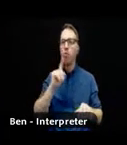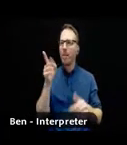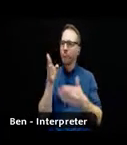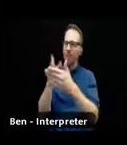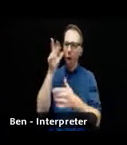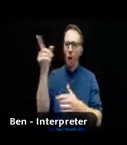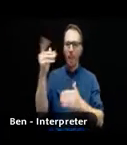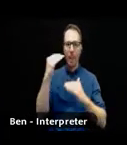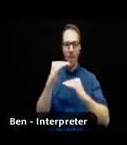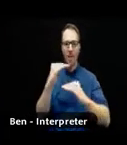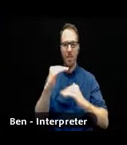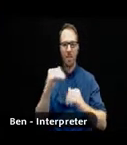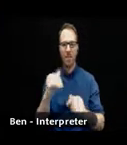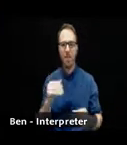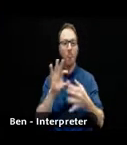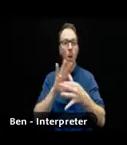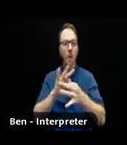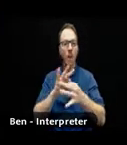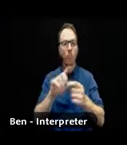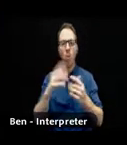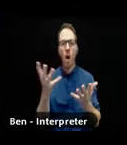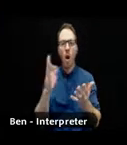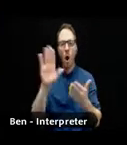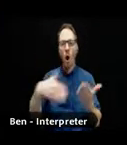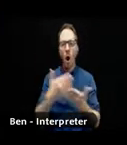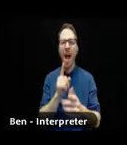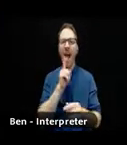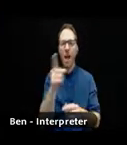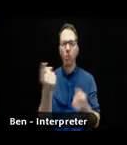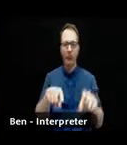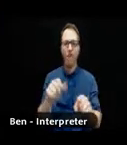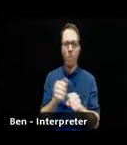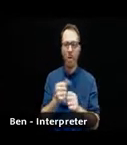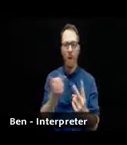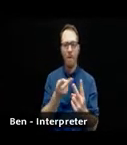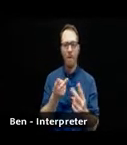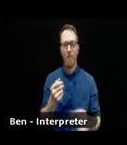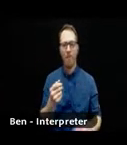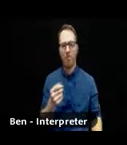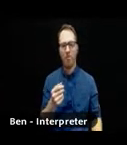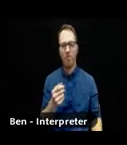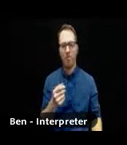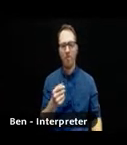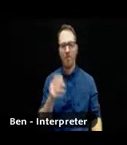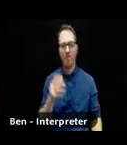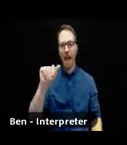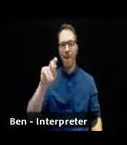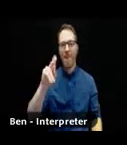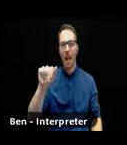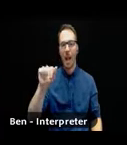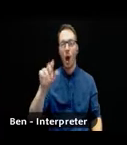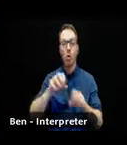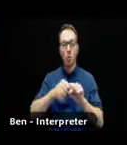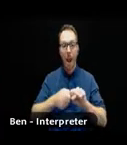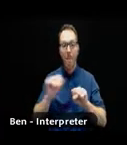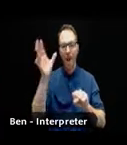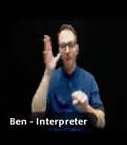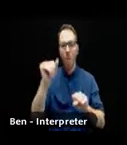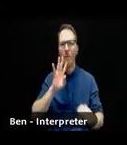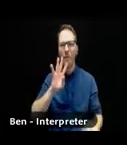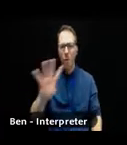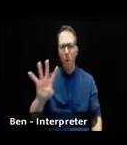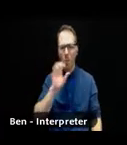limited in relationship to what all actually happened to them. Amita started being raped by her father when she was 4 years old.